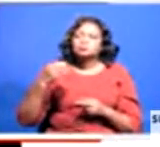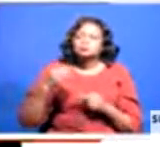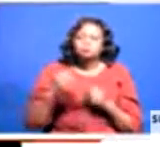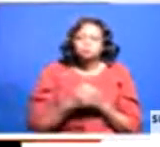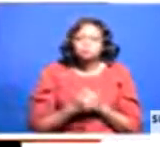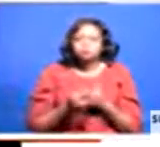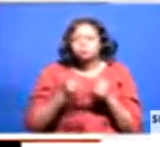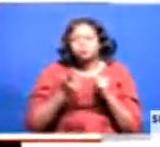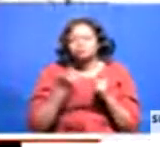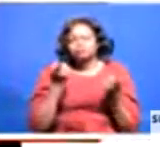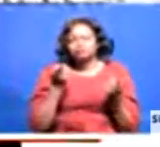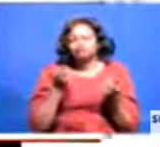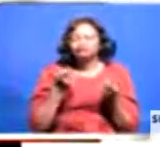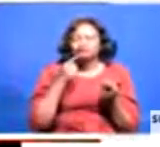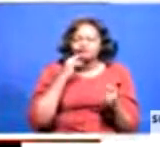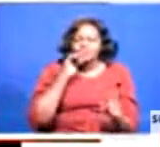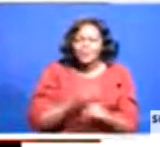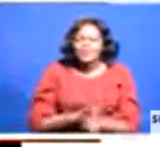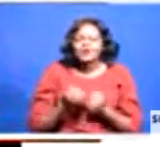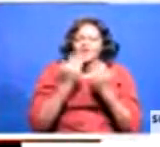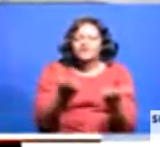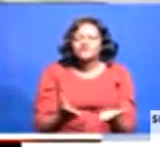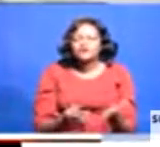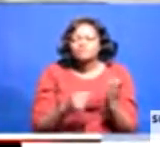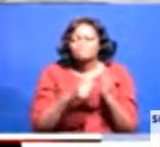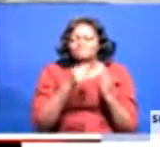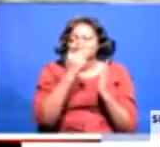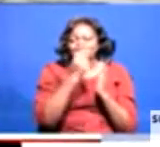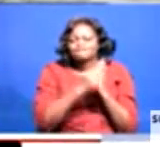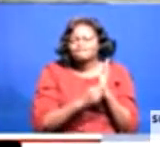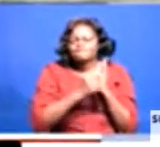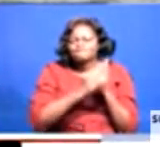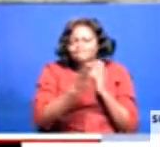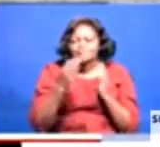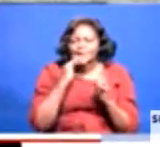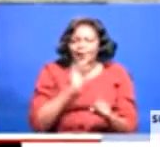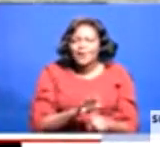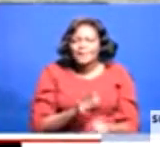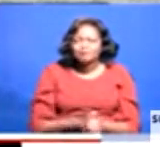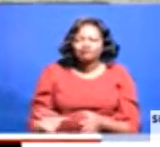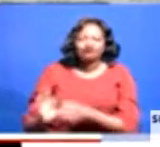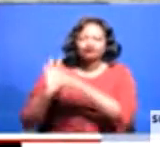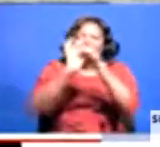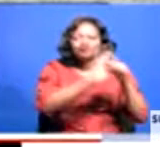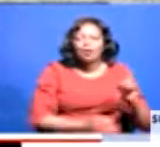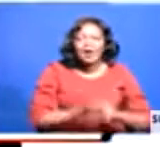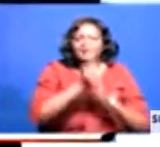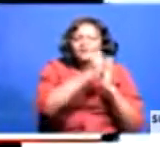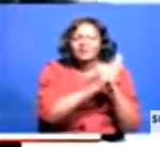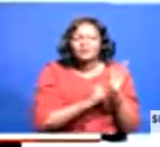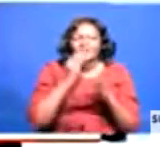Kenyan governor, pledged to deliver on his manifesto, promising Tara collaboration to achieve his agenda for the next